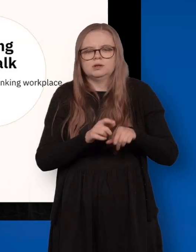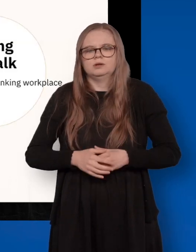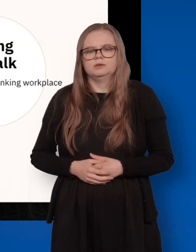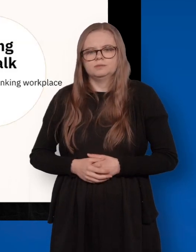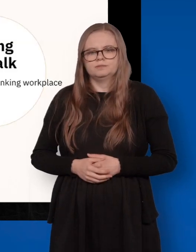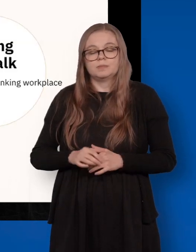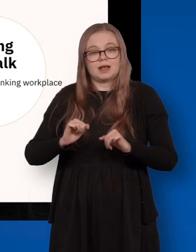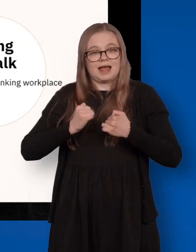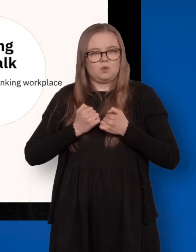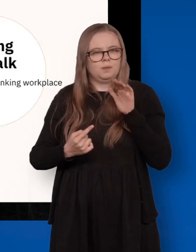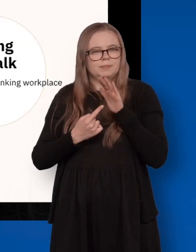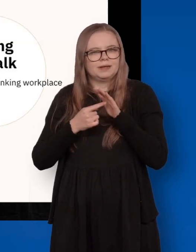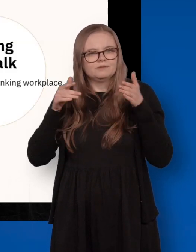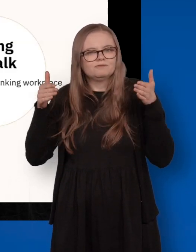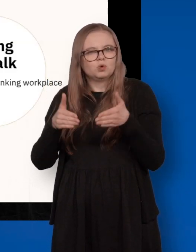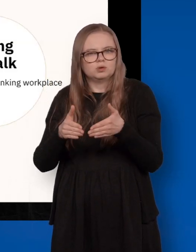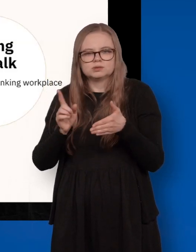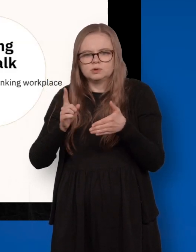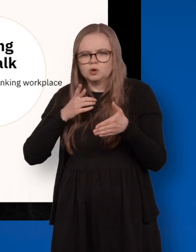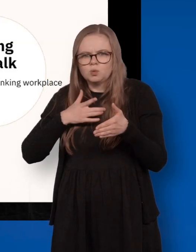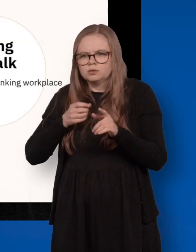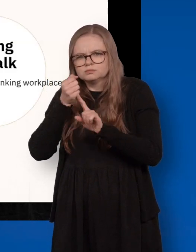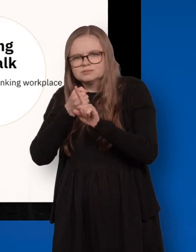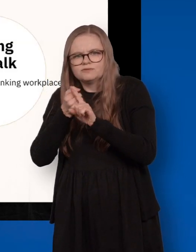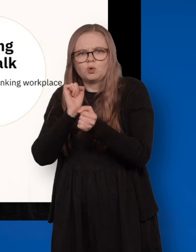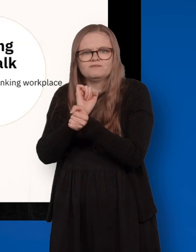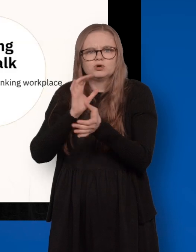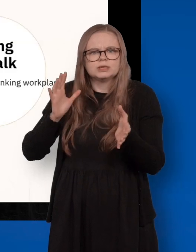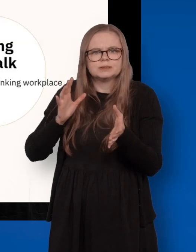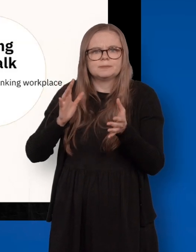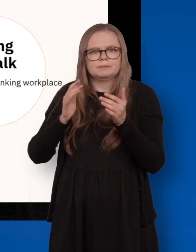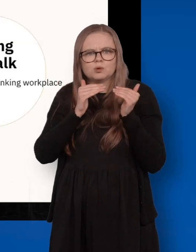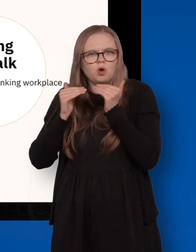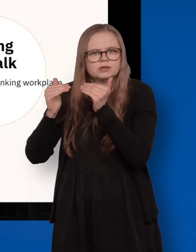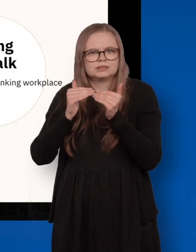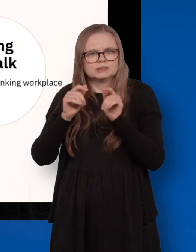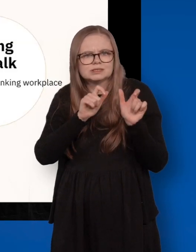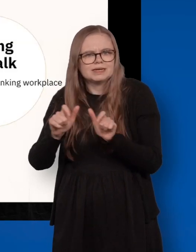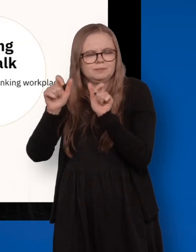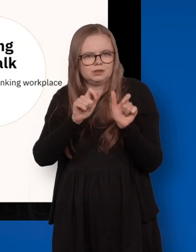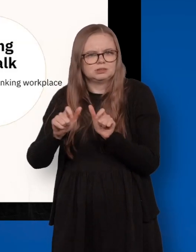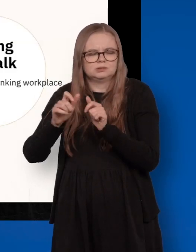Our main focus is broadly freedom, equality, and sustainability. We do